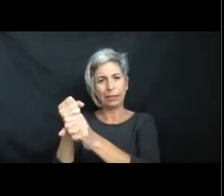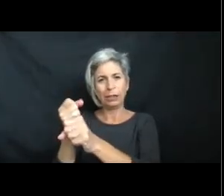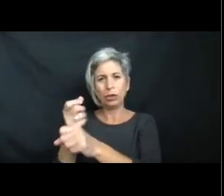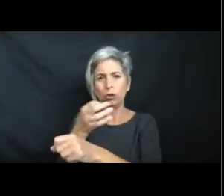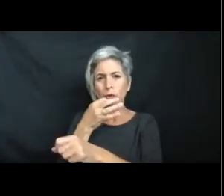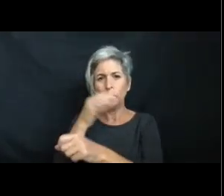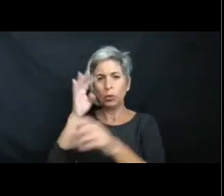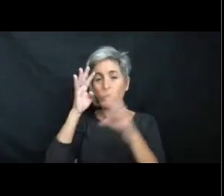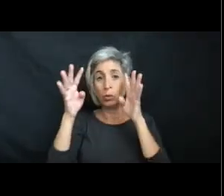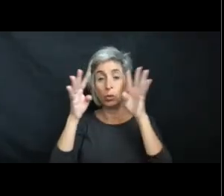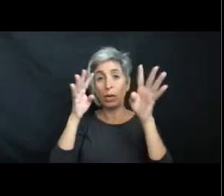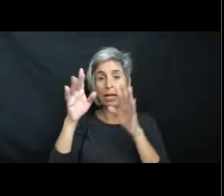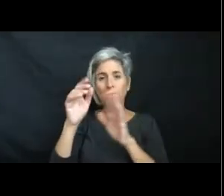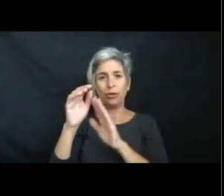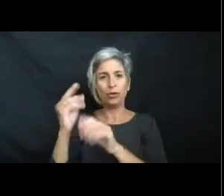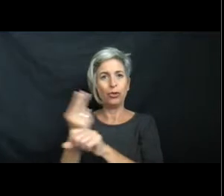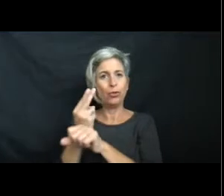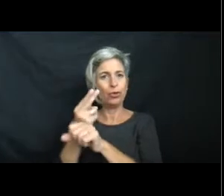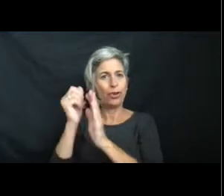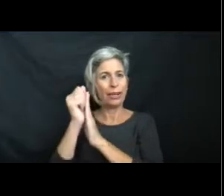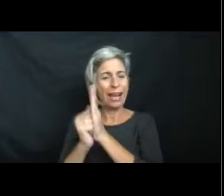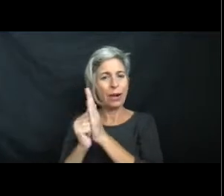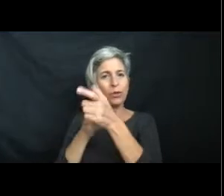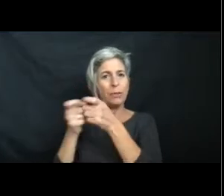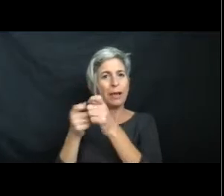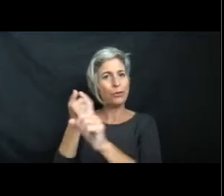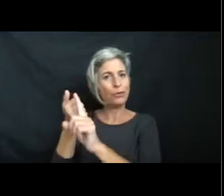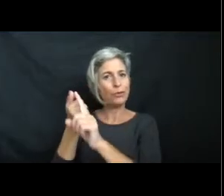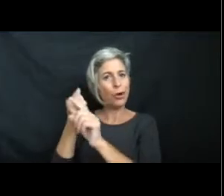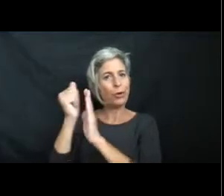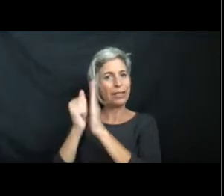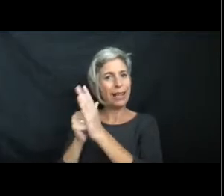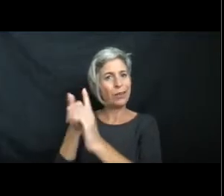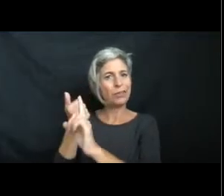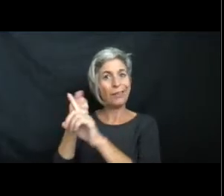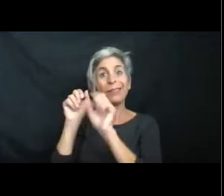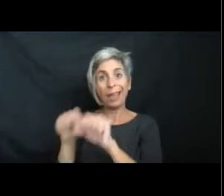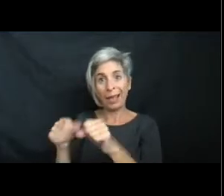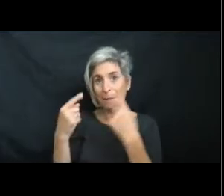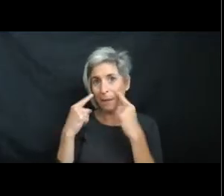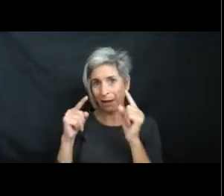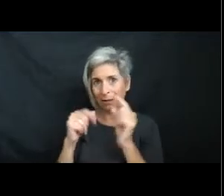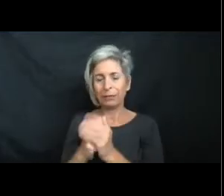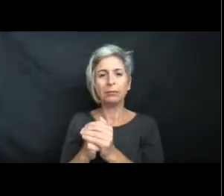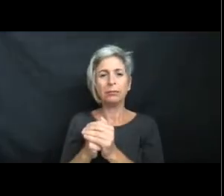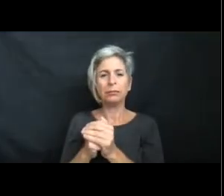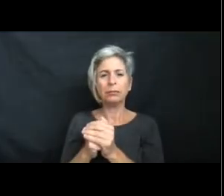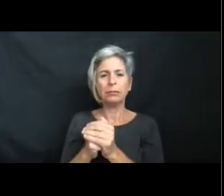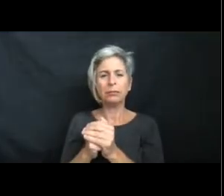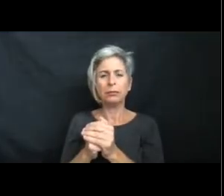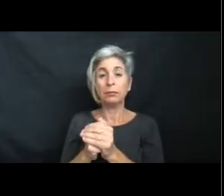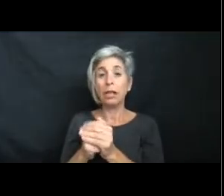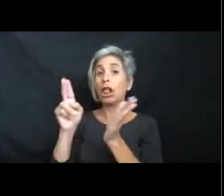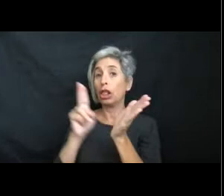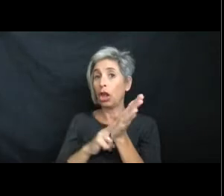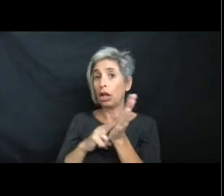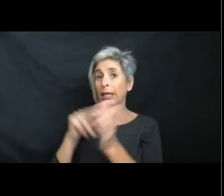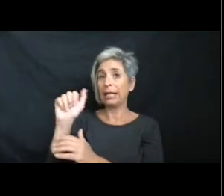your user account, you can go ahead and manage your own account for yourself. And so logging into the admin